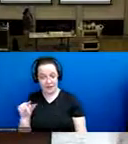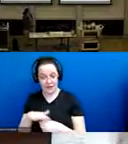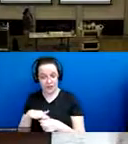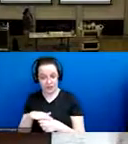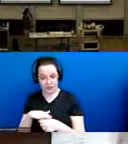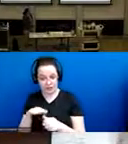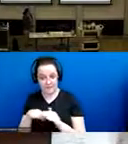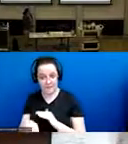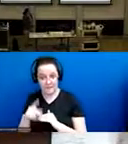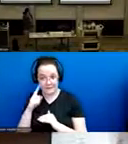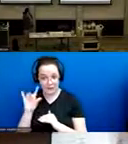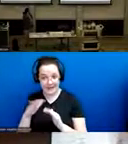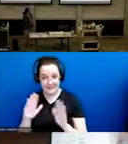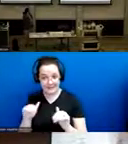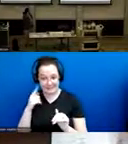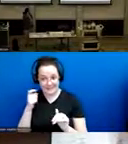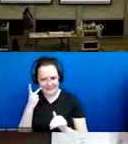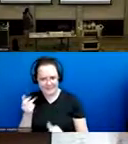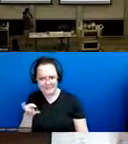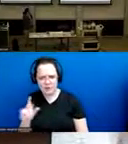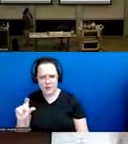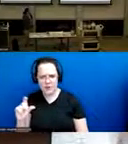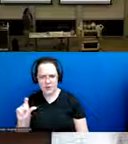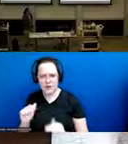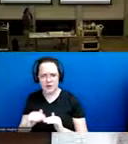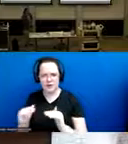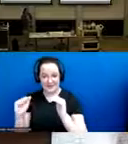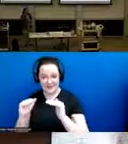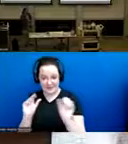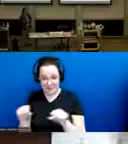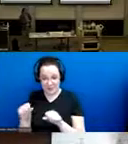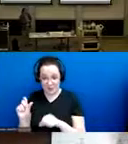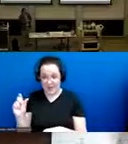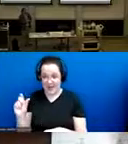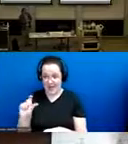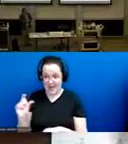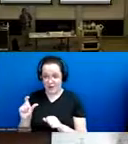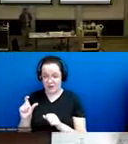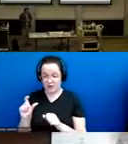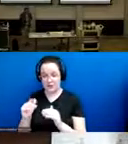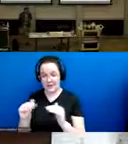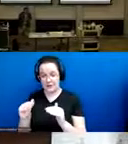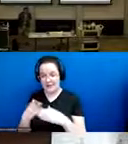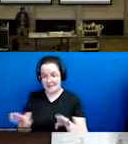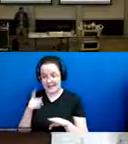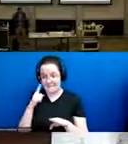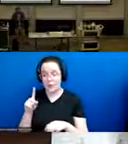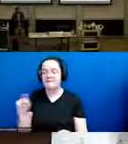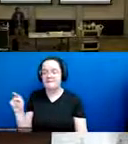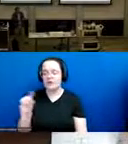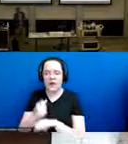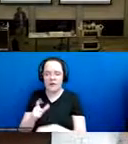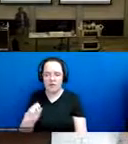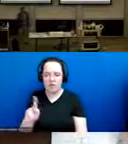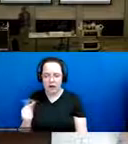seeing multiple energy levels. Would it be possible to have a splitting between the energy levels to achieve photon blockade? So photon blockade will be